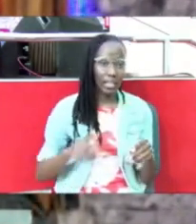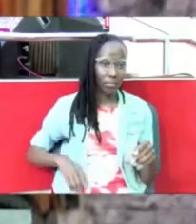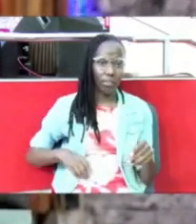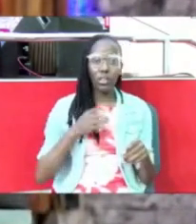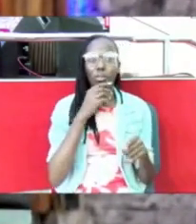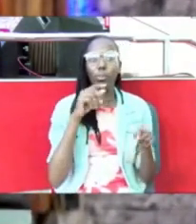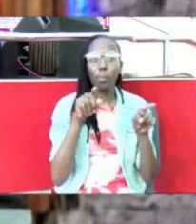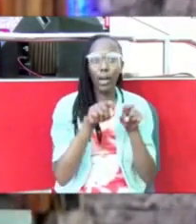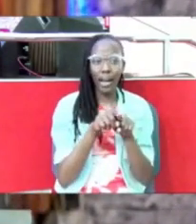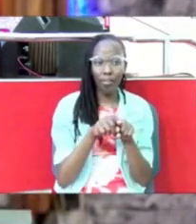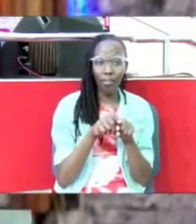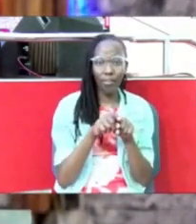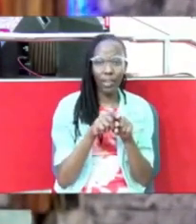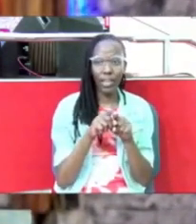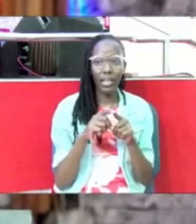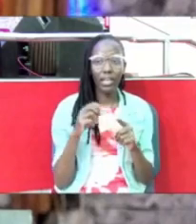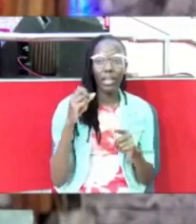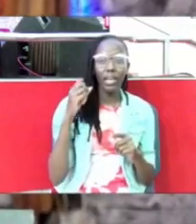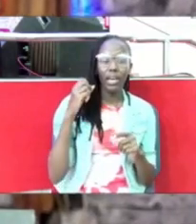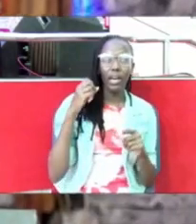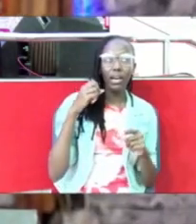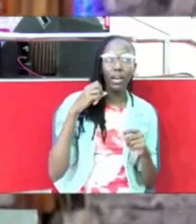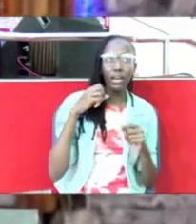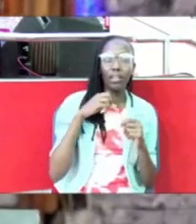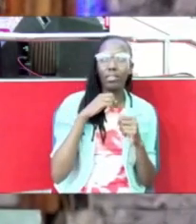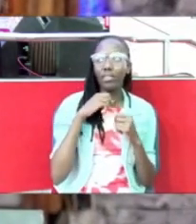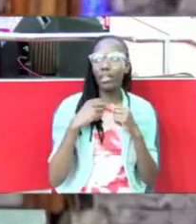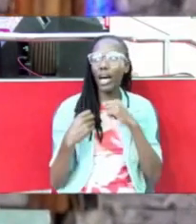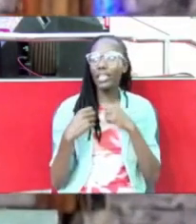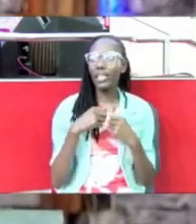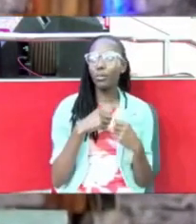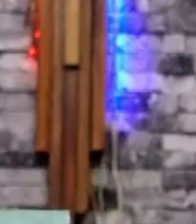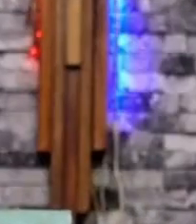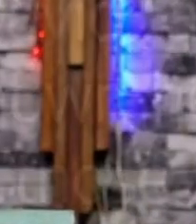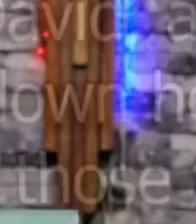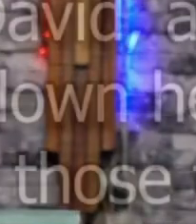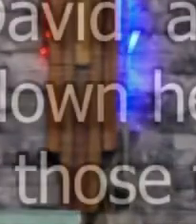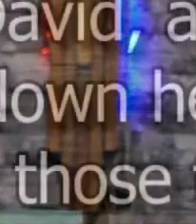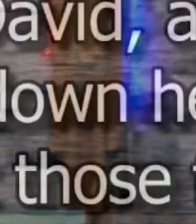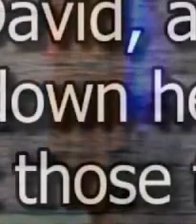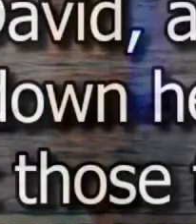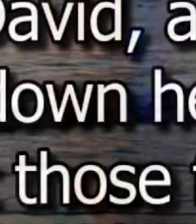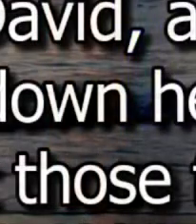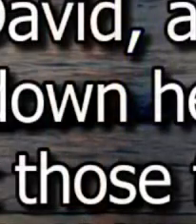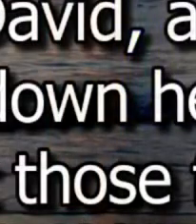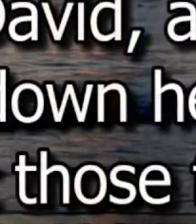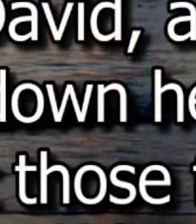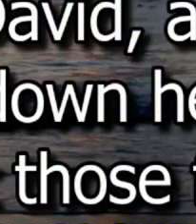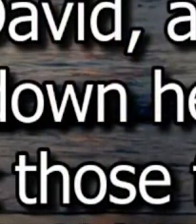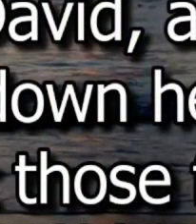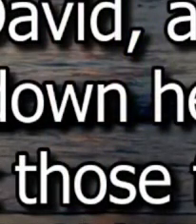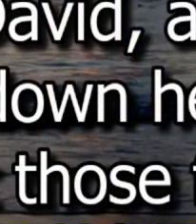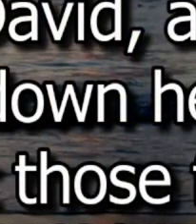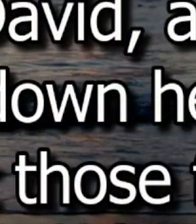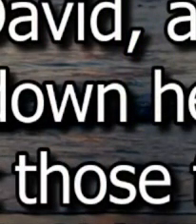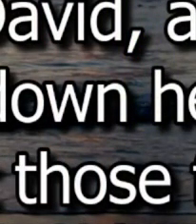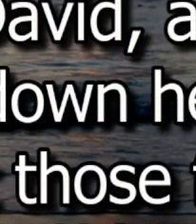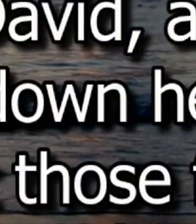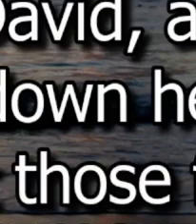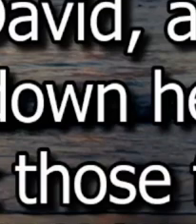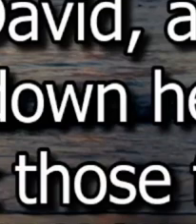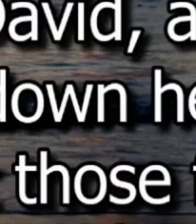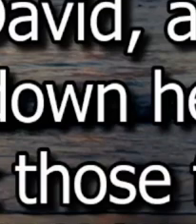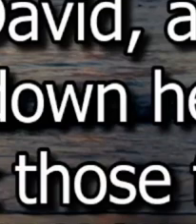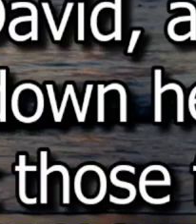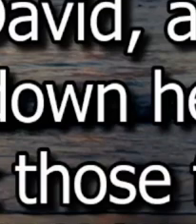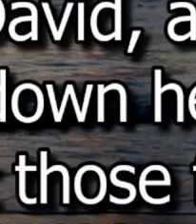and capacity. Tunaona katika mstari wa 24 ndugu yake Daudi akiweza kutilia shaka